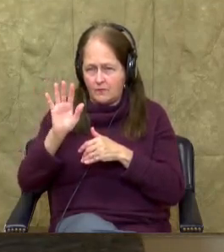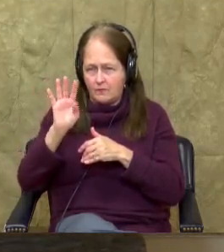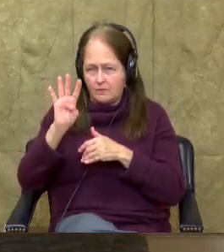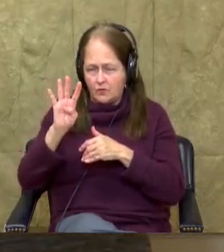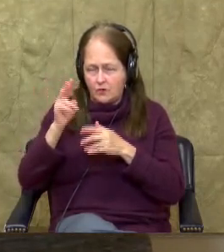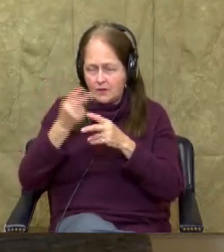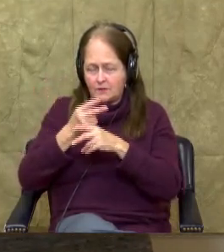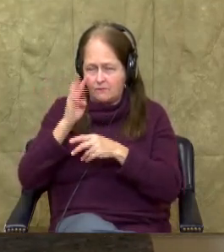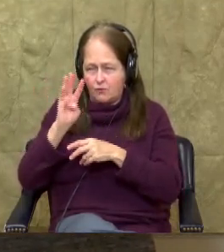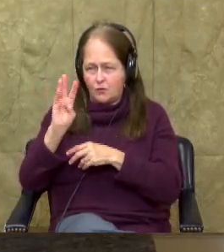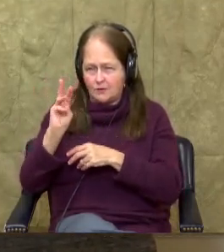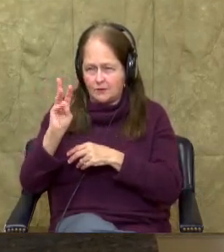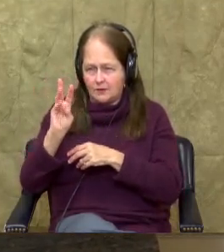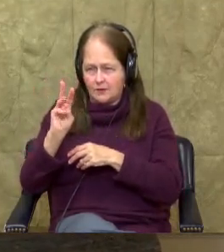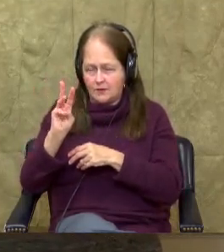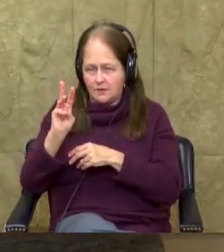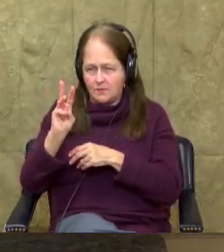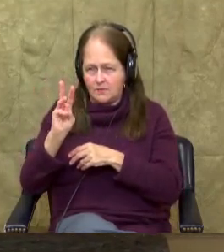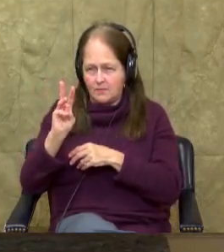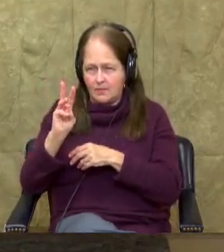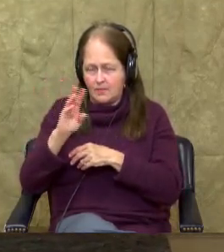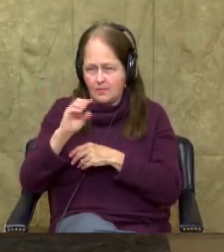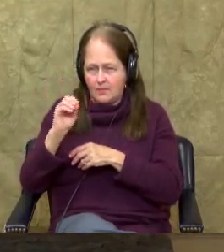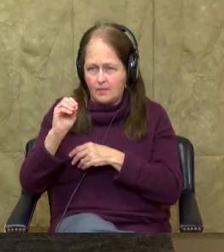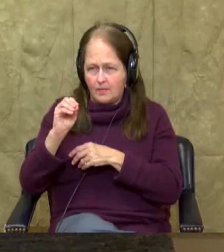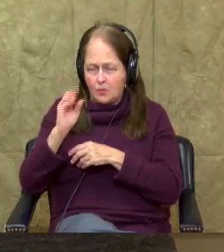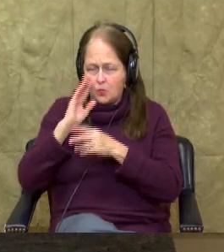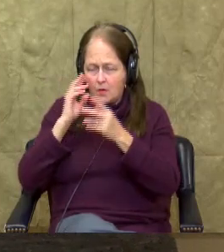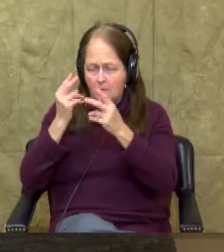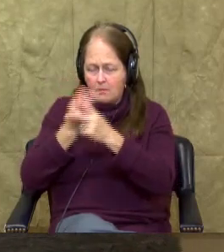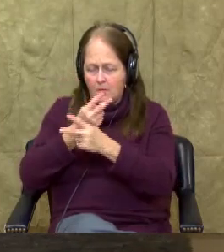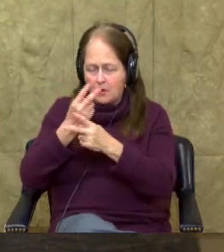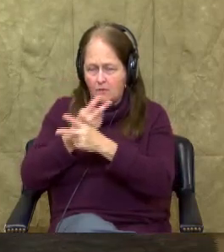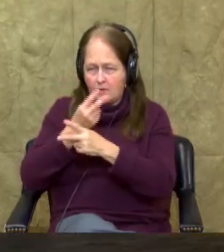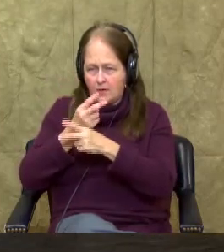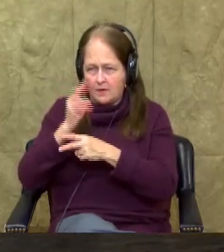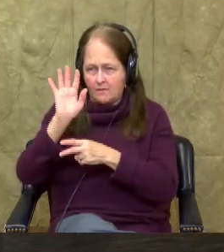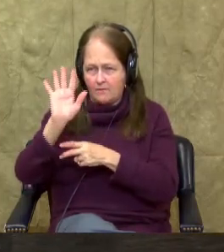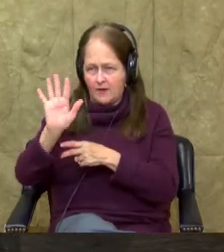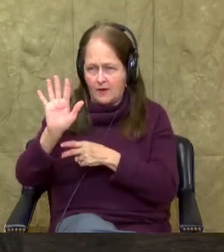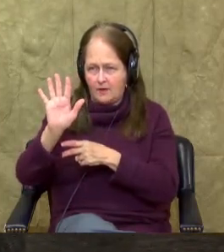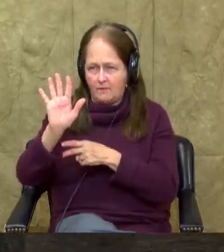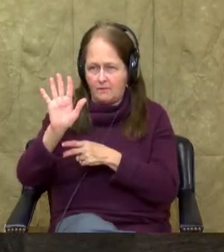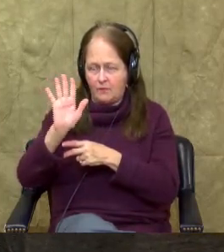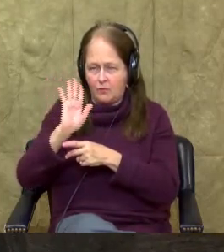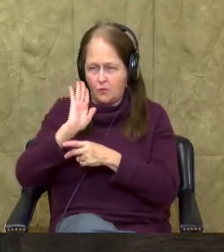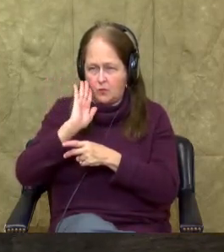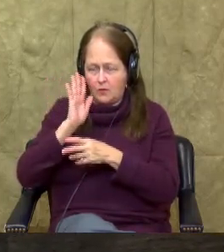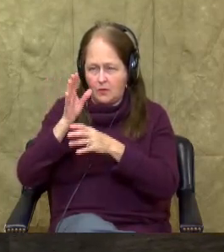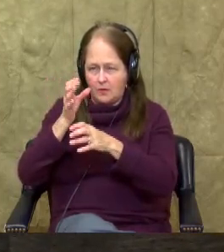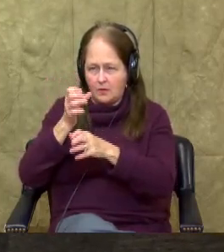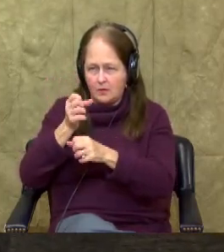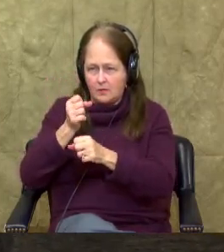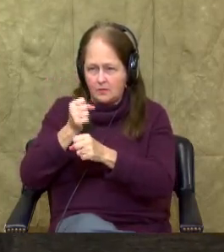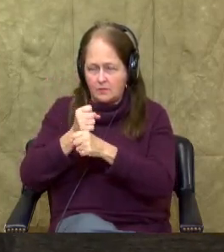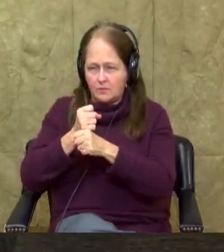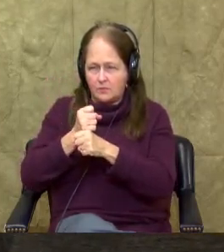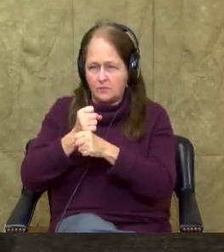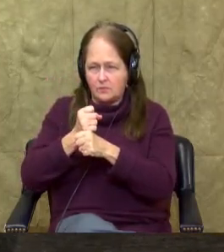times 4 is 16, and then you're going to multiply that by 5, and you get